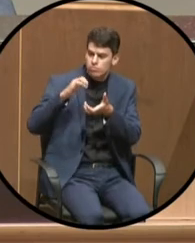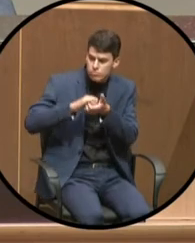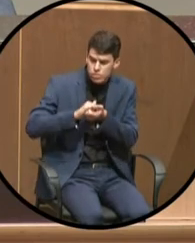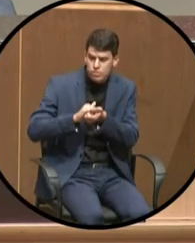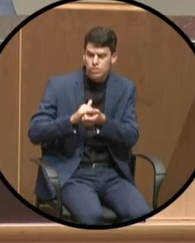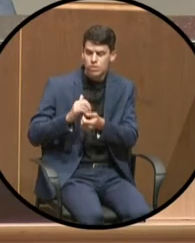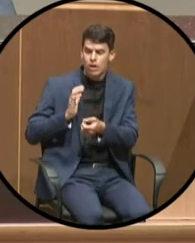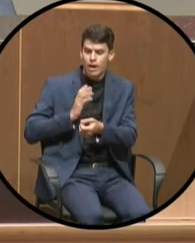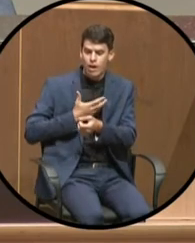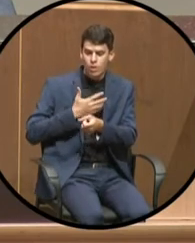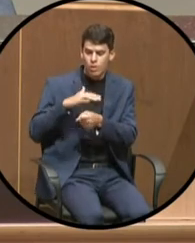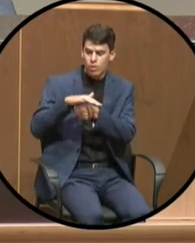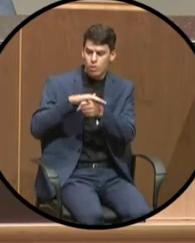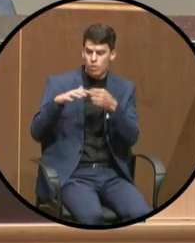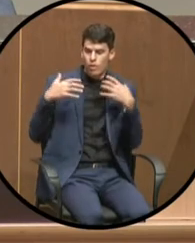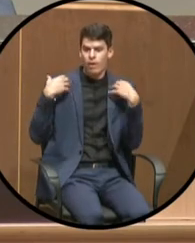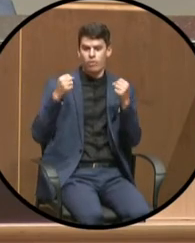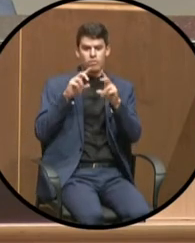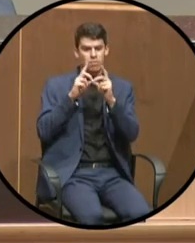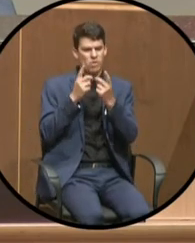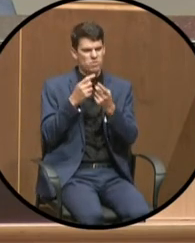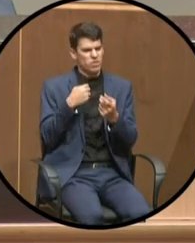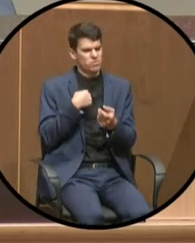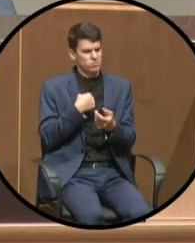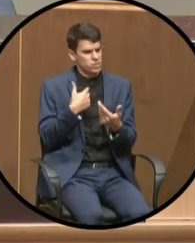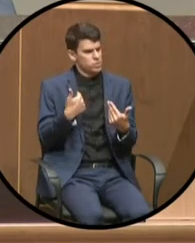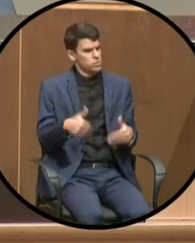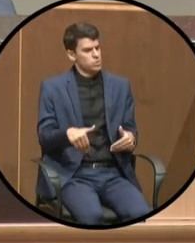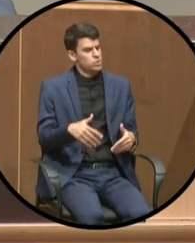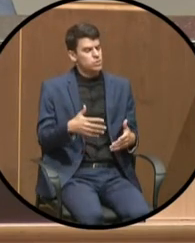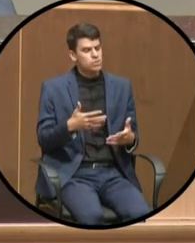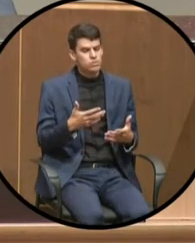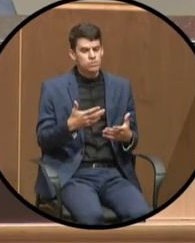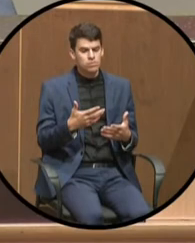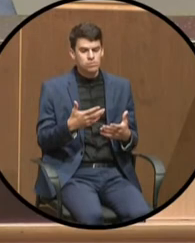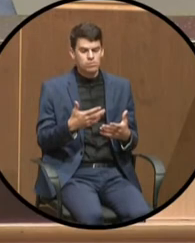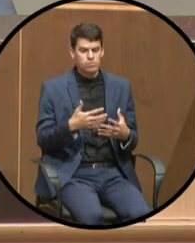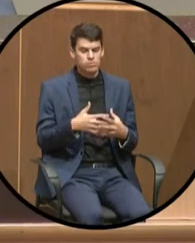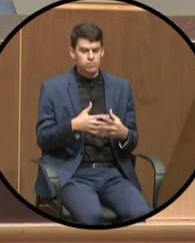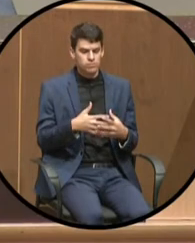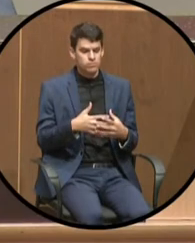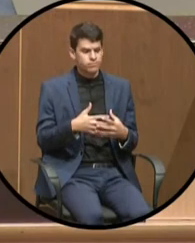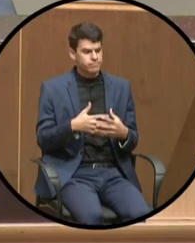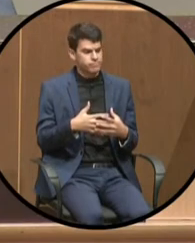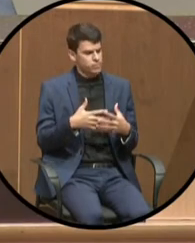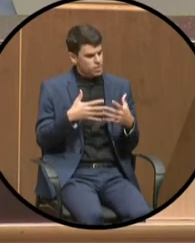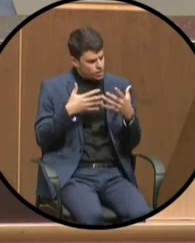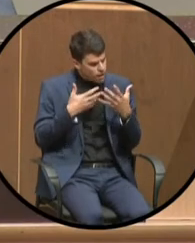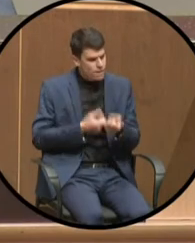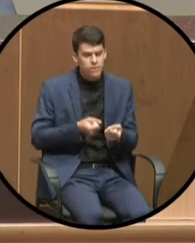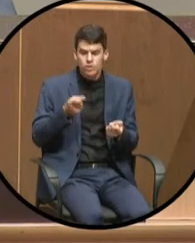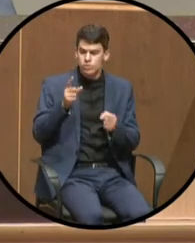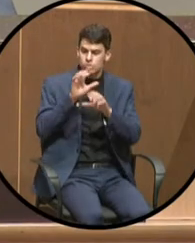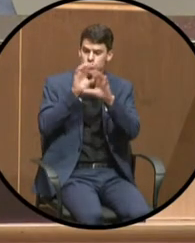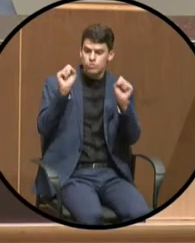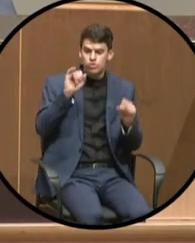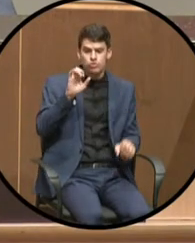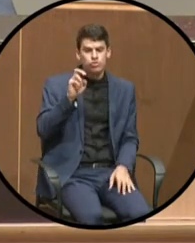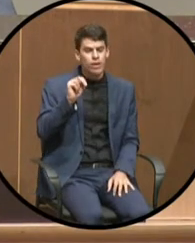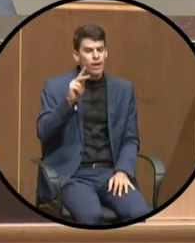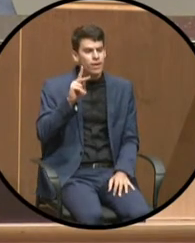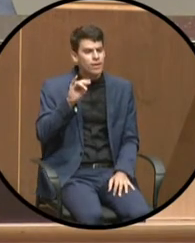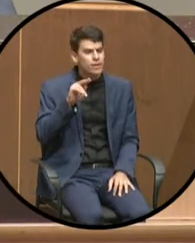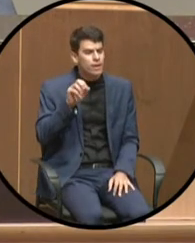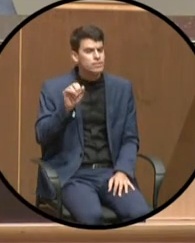department. And I have full confidence that that our superintendent and her staff